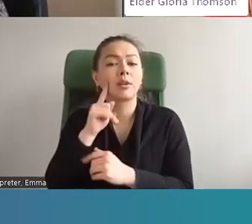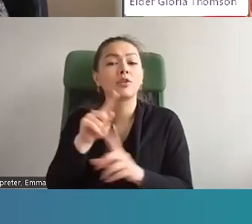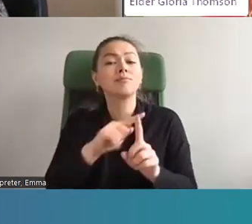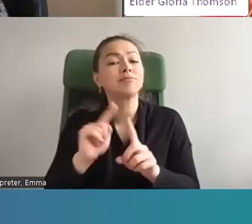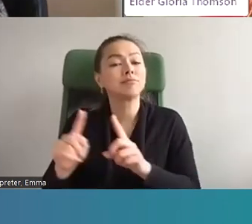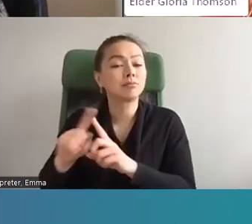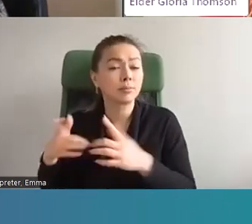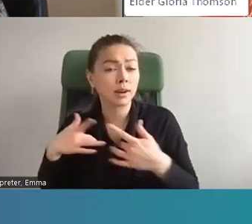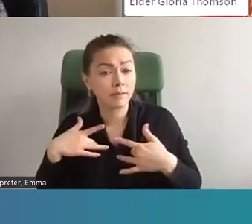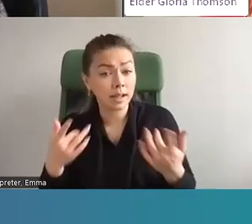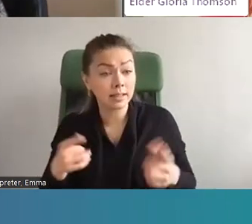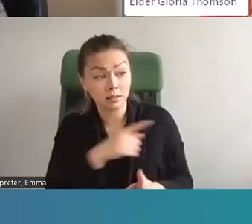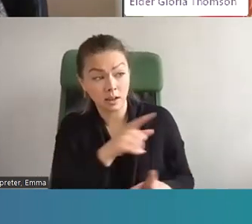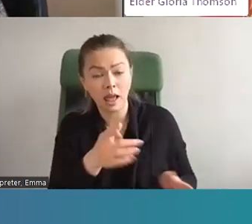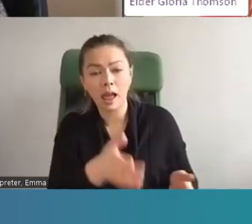always tried to pray